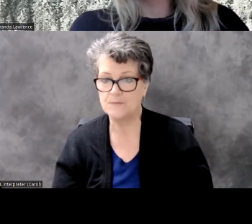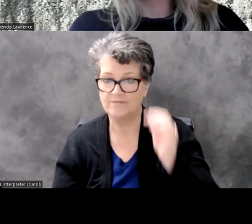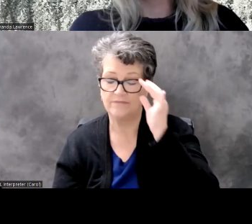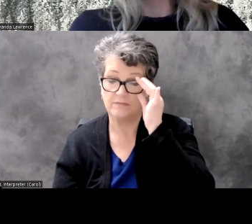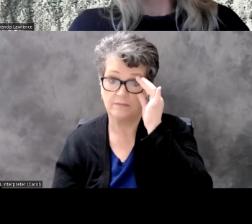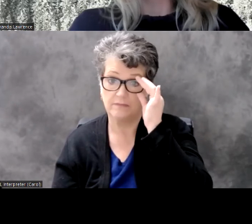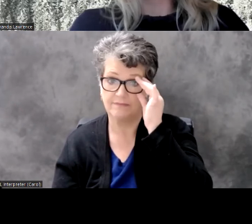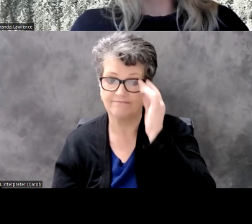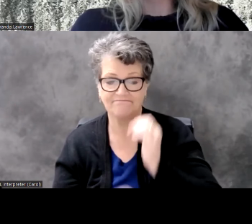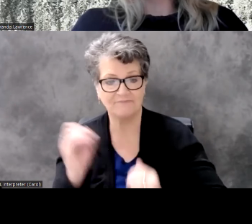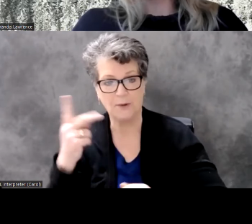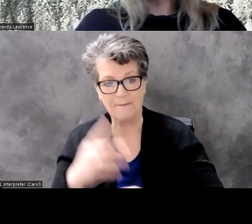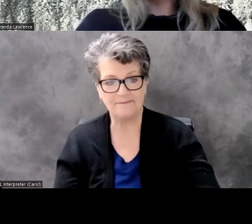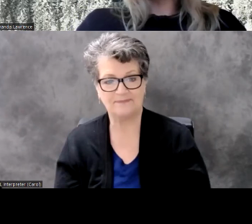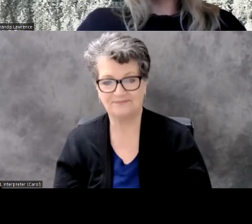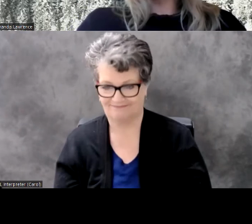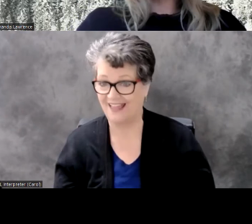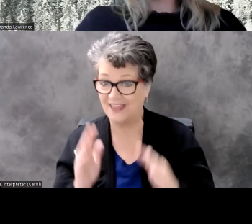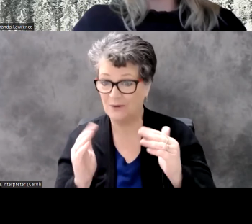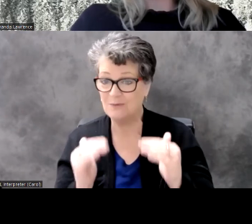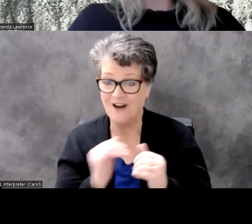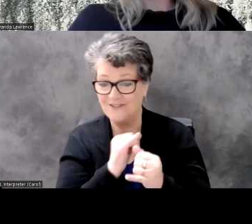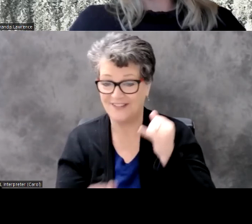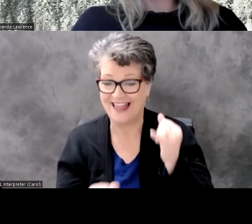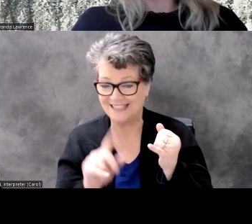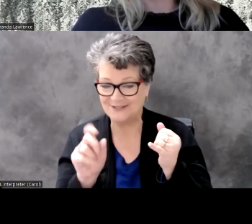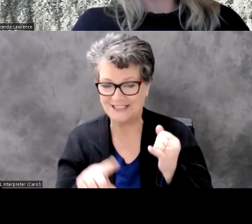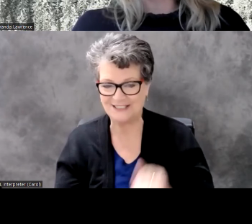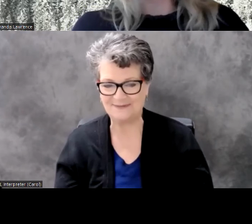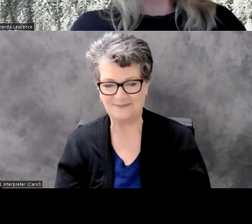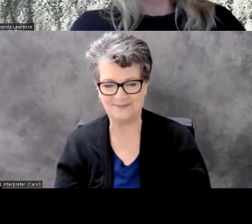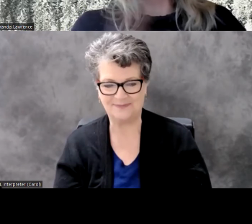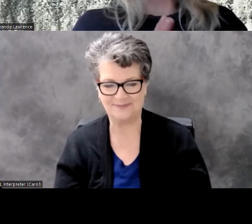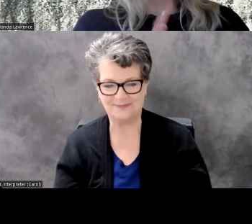Okay, I think we can move on to our final question.